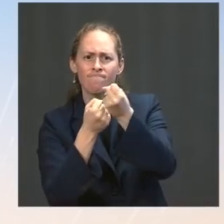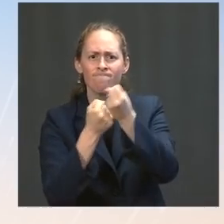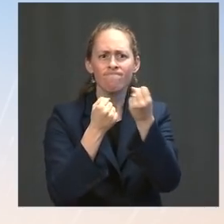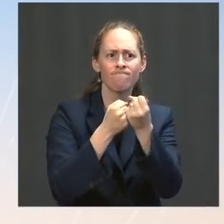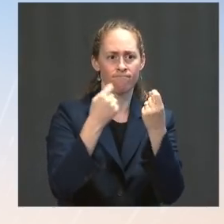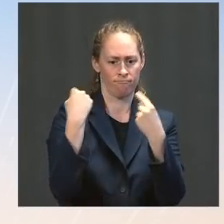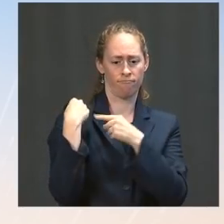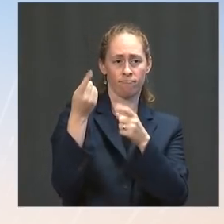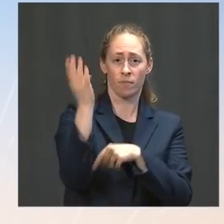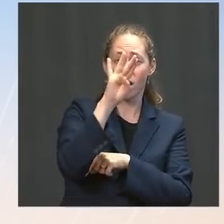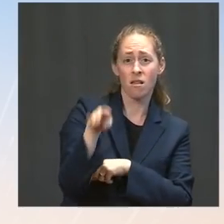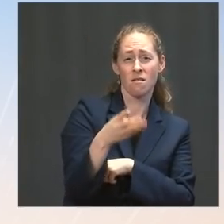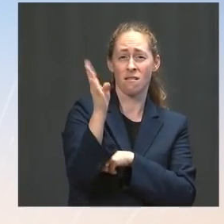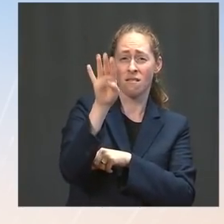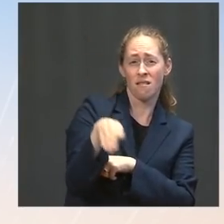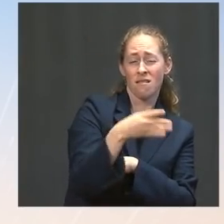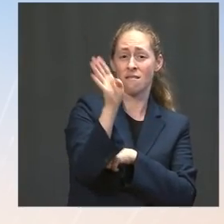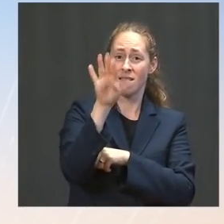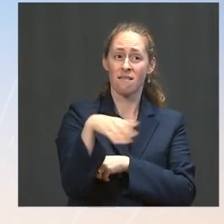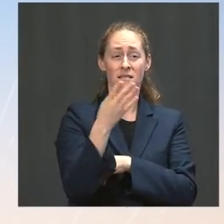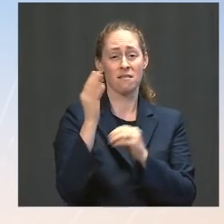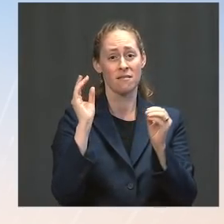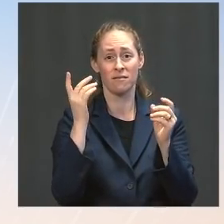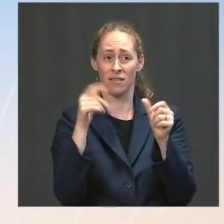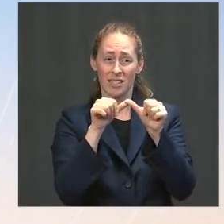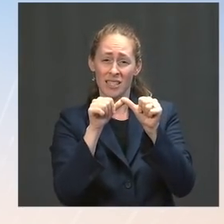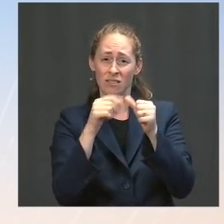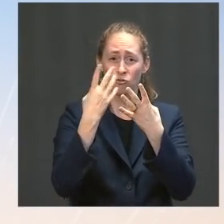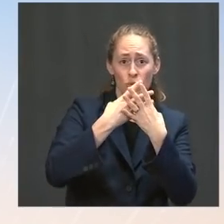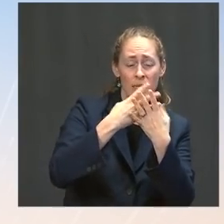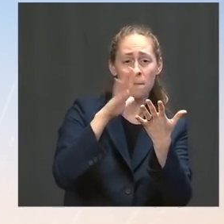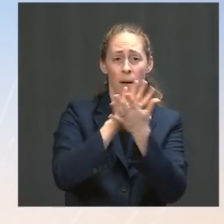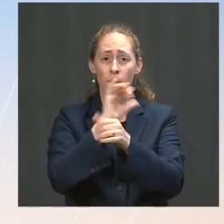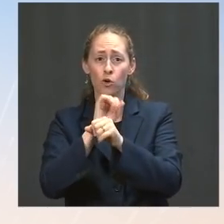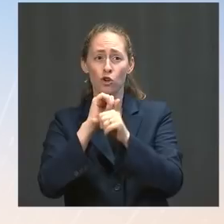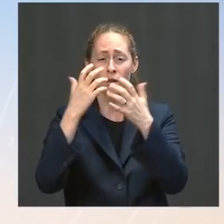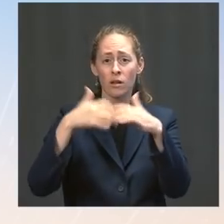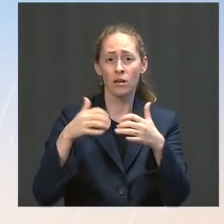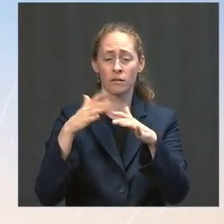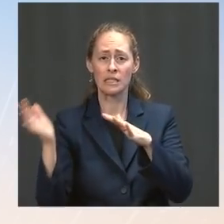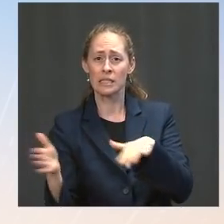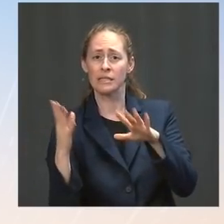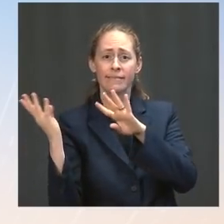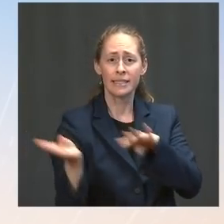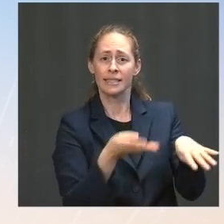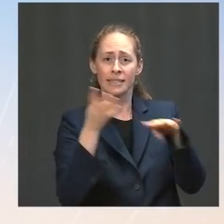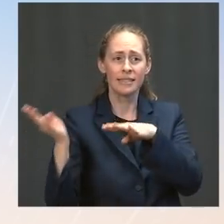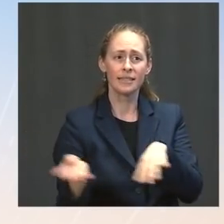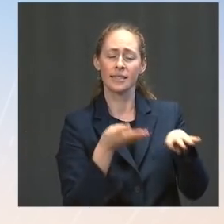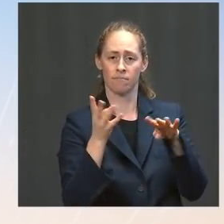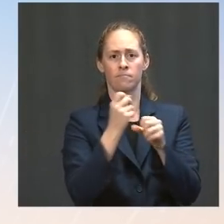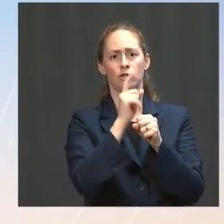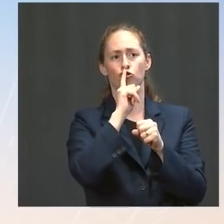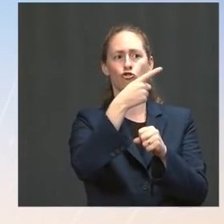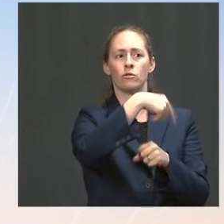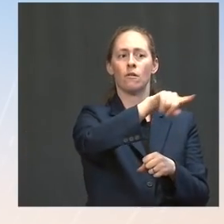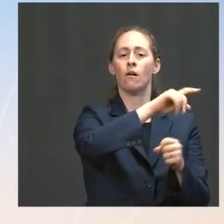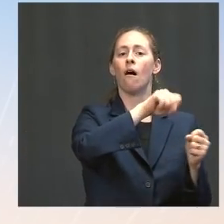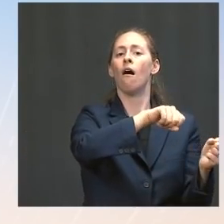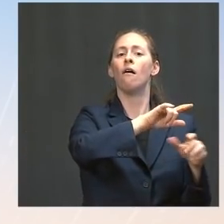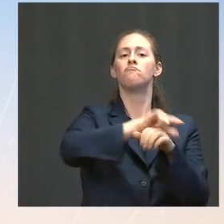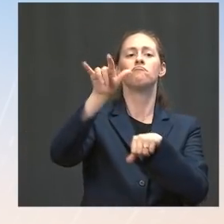including USDA is working with owners of 400,000 rental units in USDA-backed properties to mitigate all